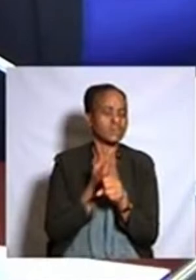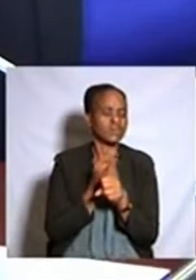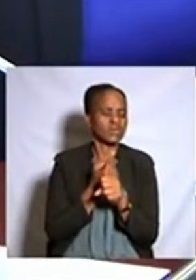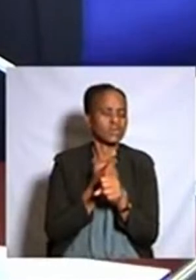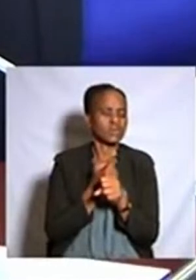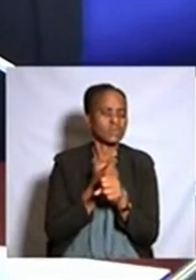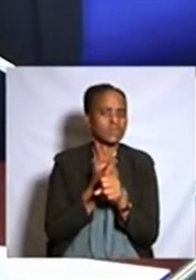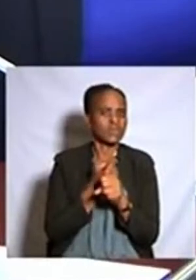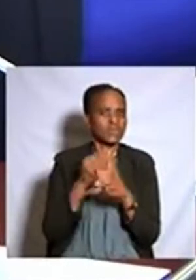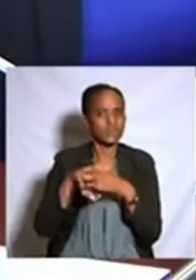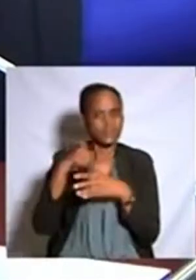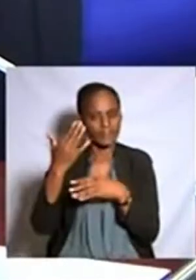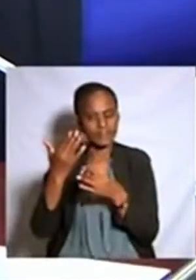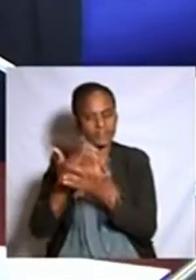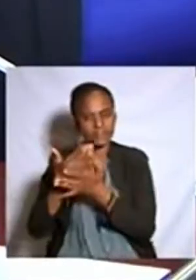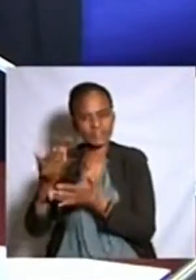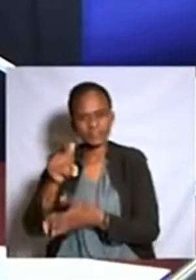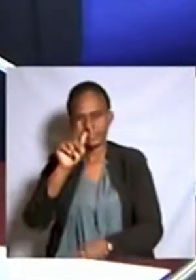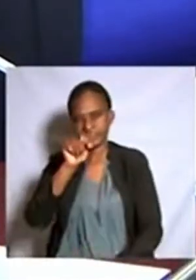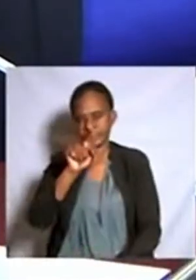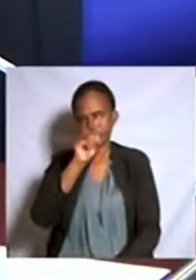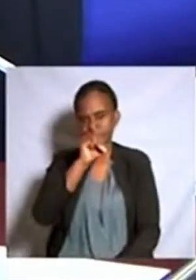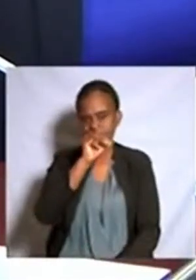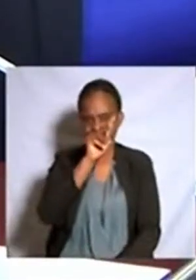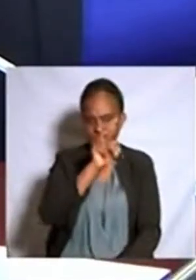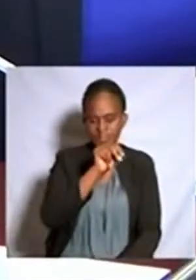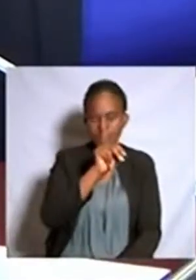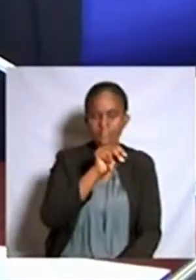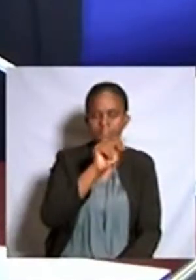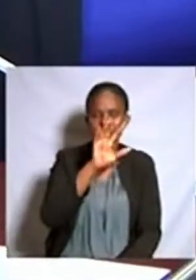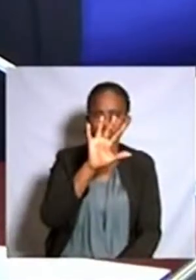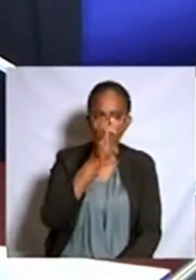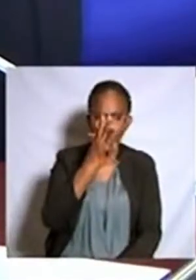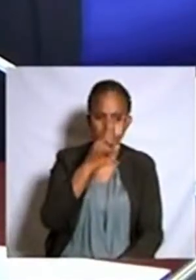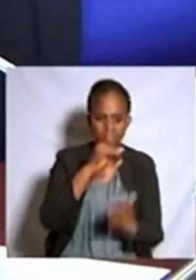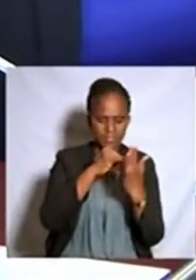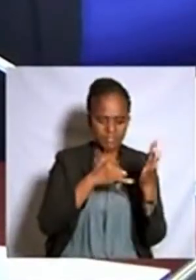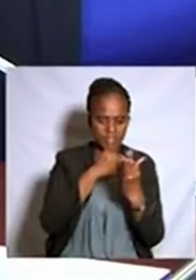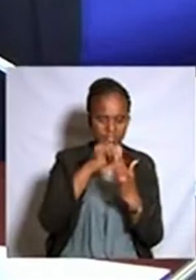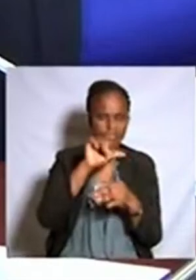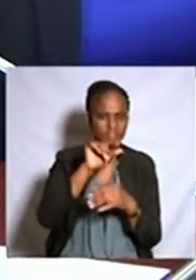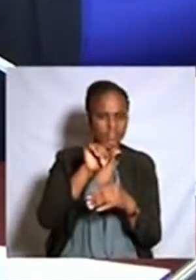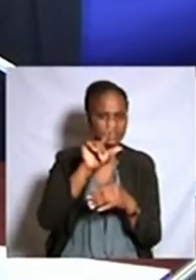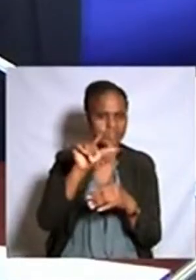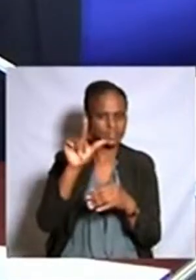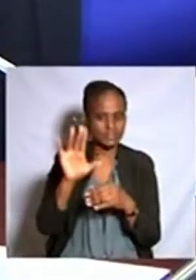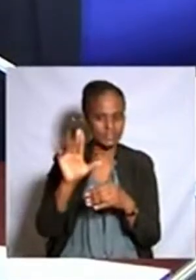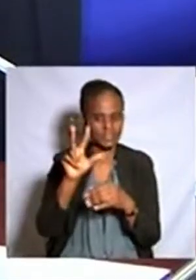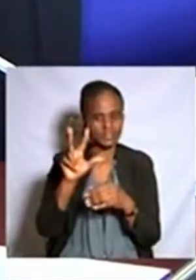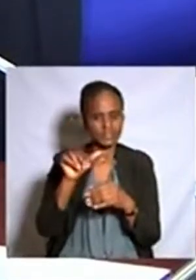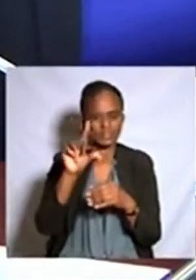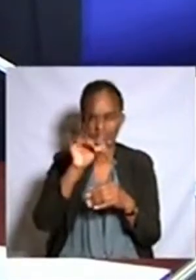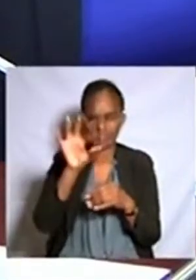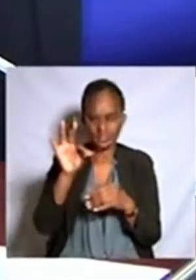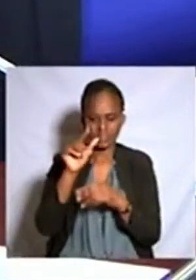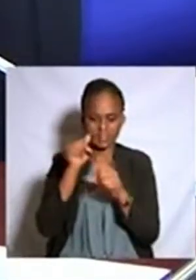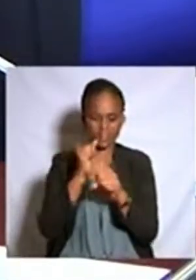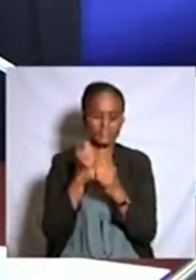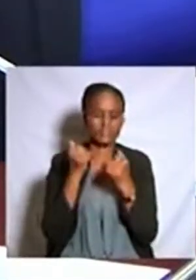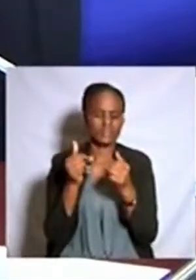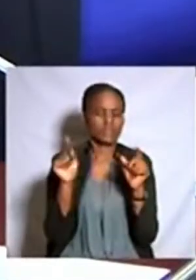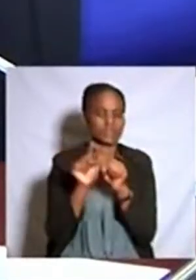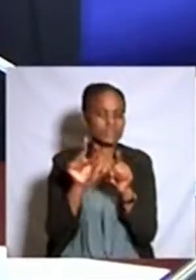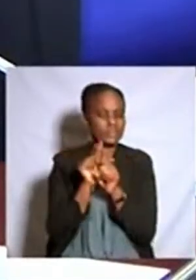We outsourced the TMN on 5th January 2023 for the upgrade of the lease to 99 years and